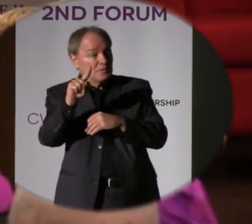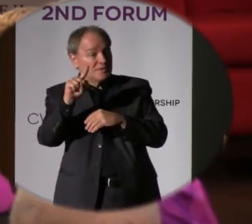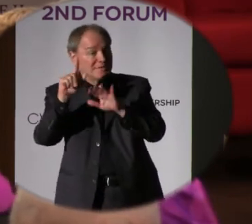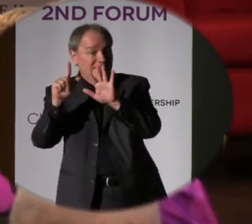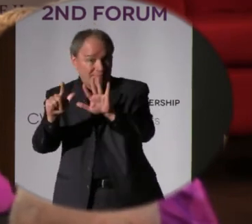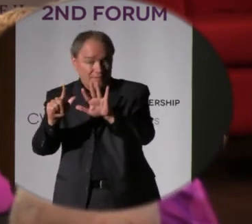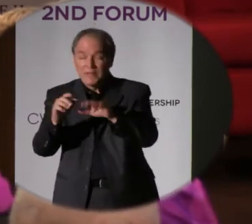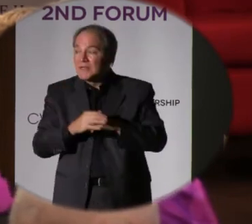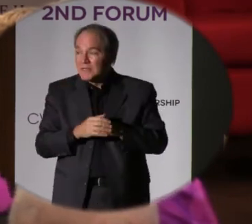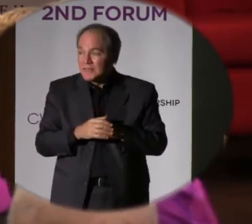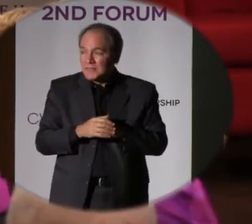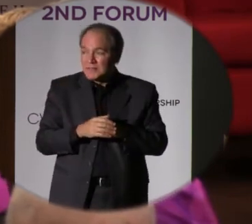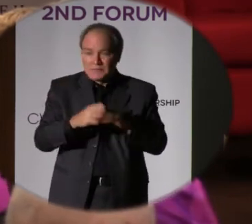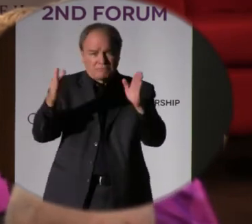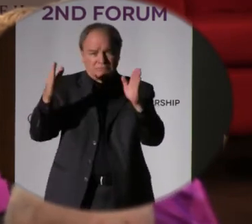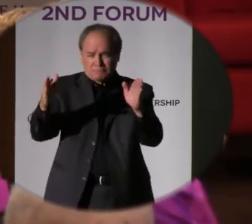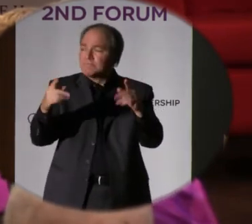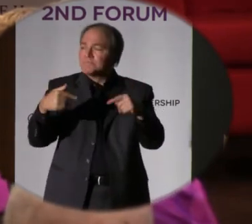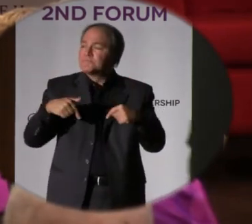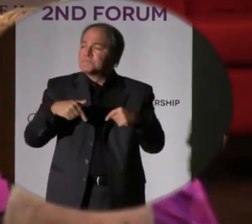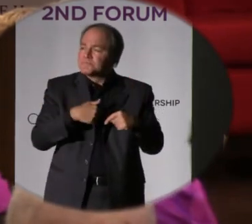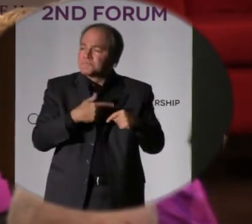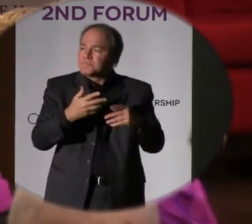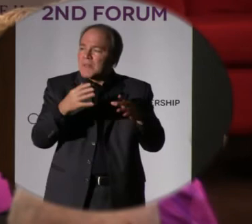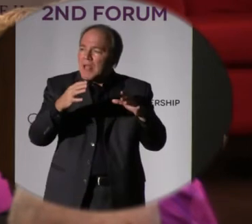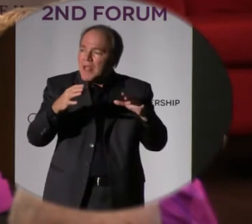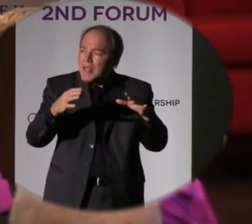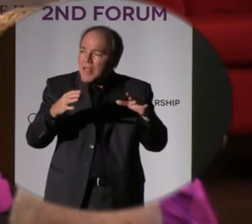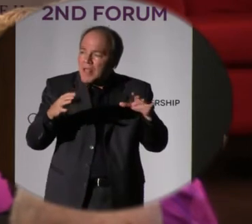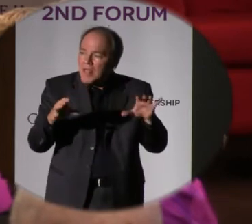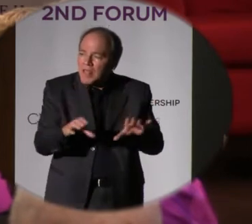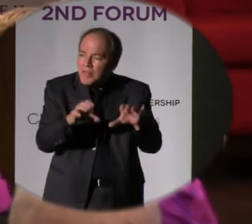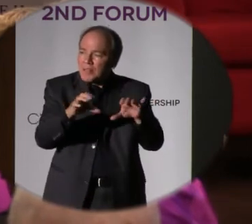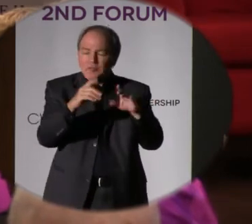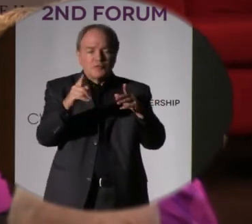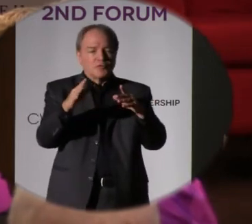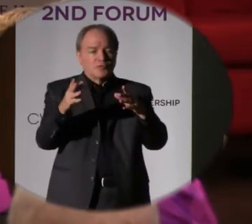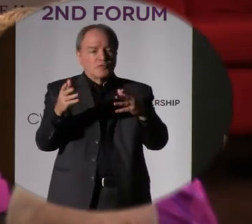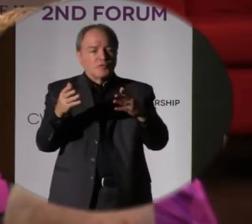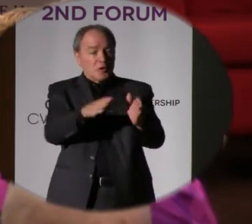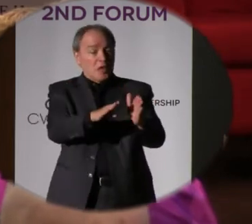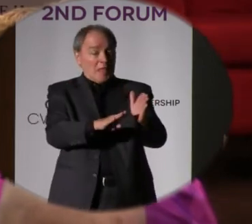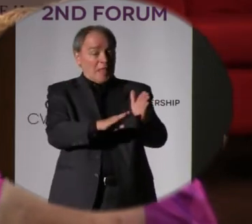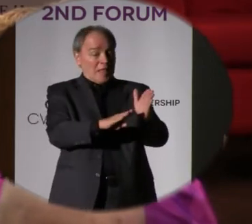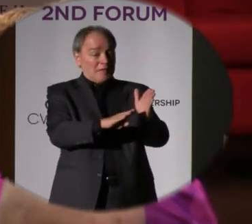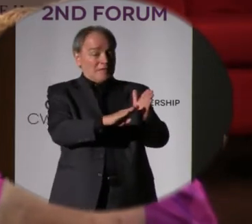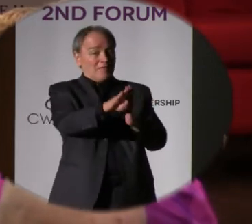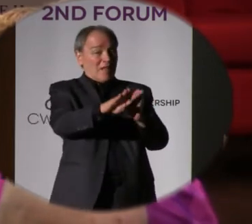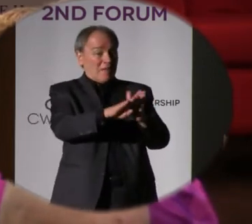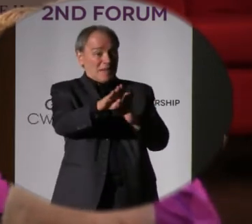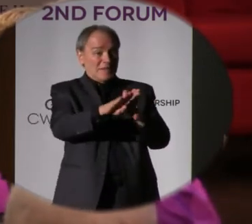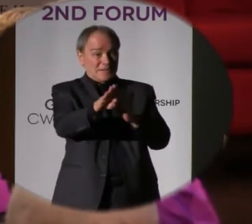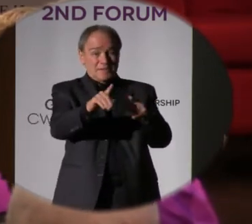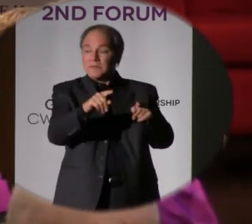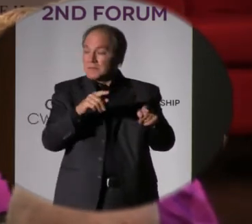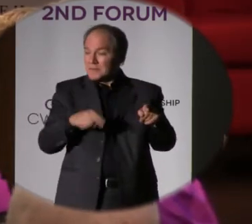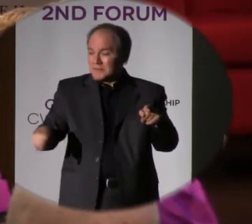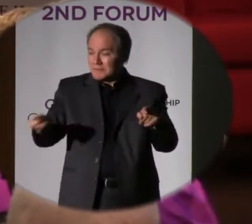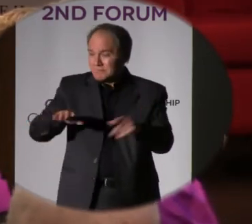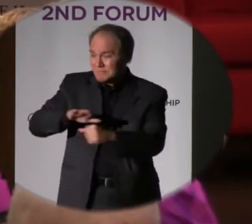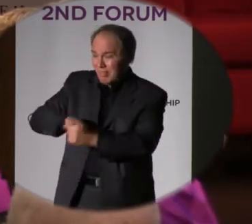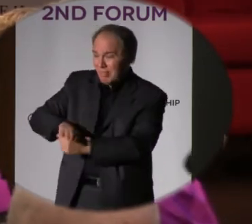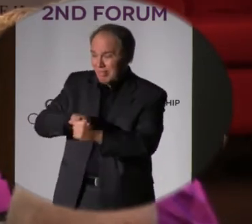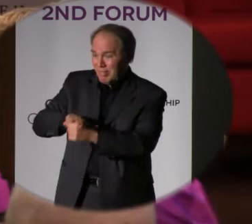on equity and bringing to development the most marginalized groups. And again,